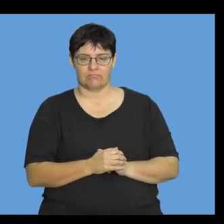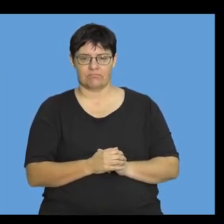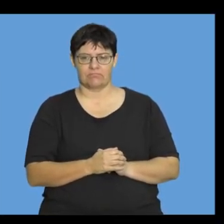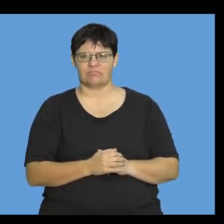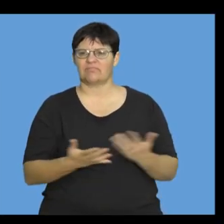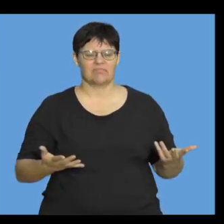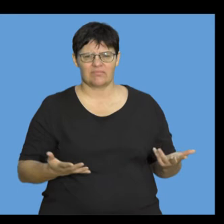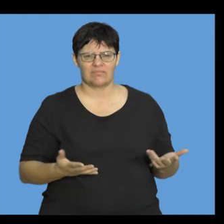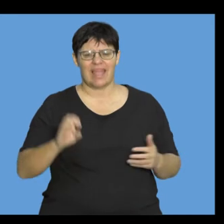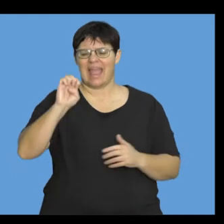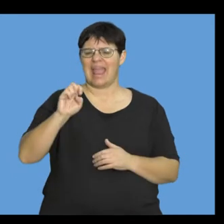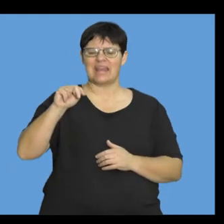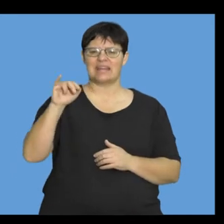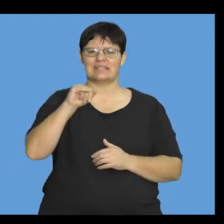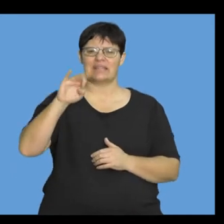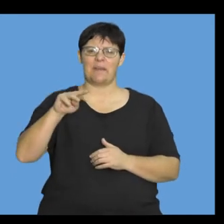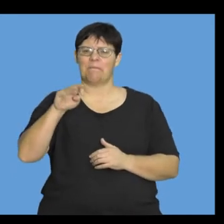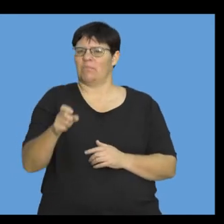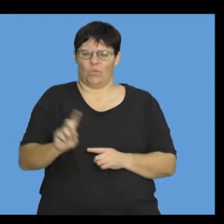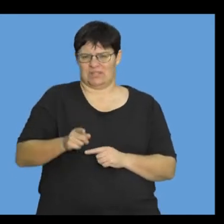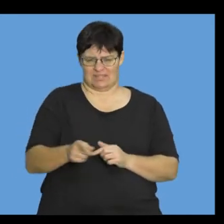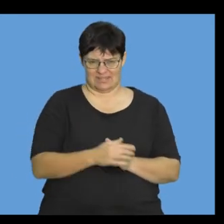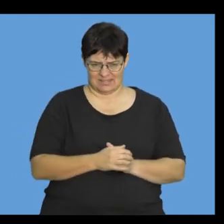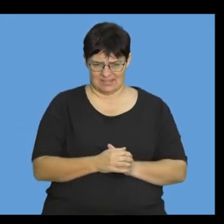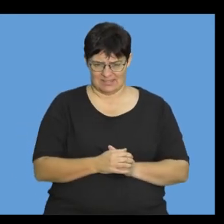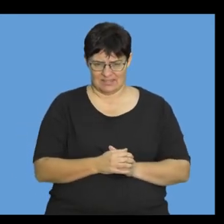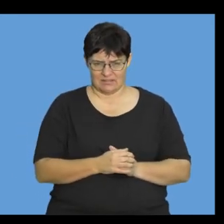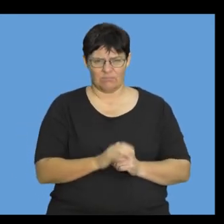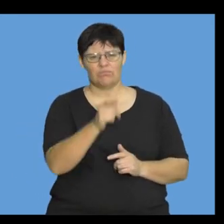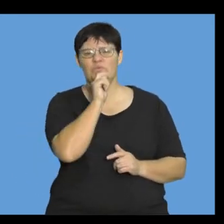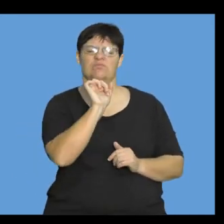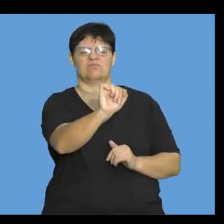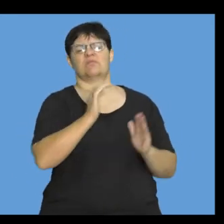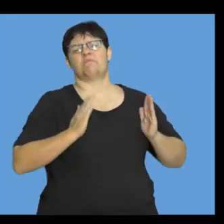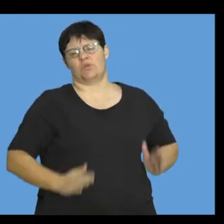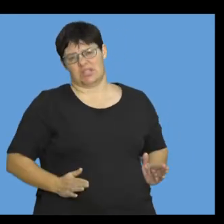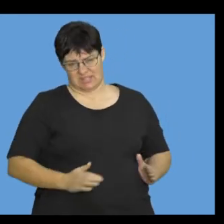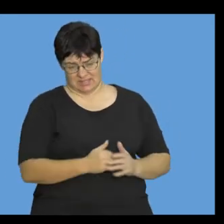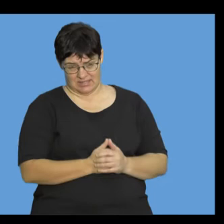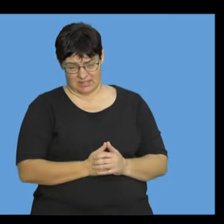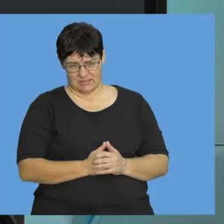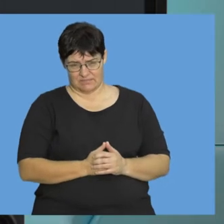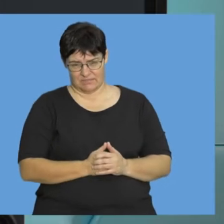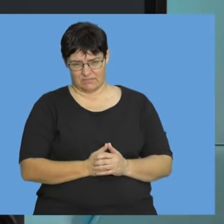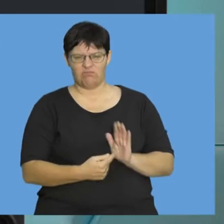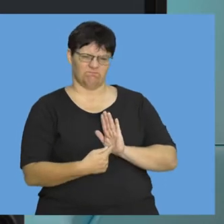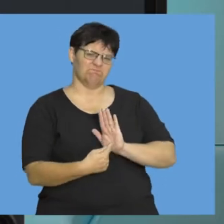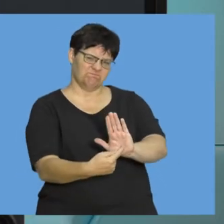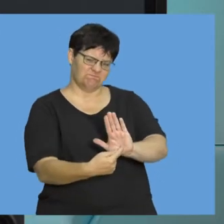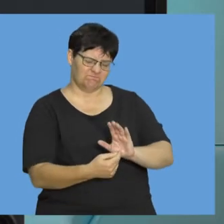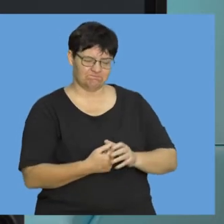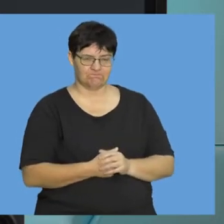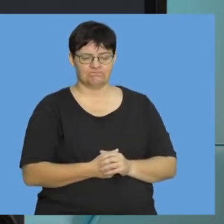All right, what is an enzyme? Okay, guys, I'm going to use your body. Let's use your body as an